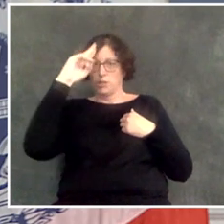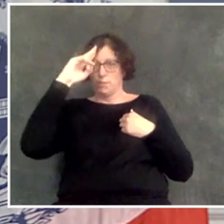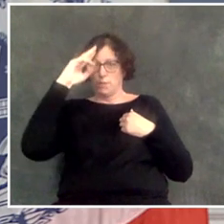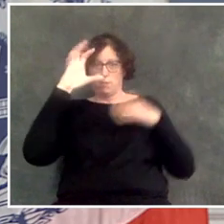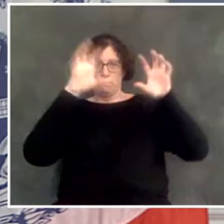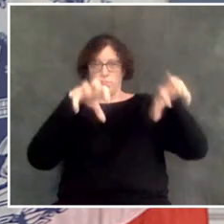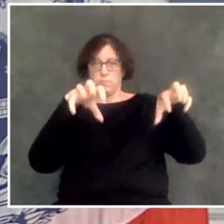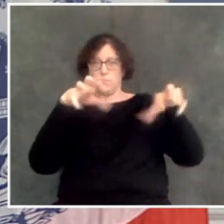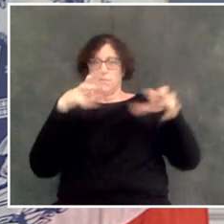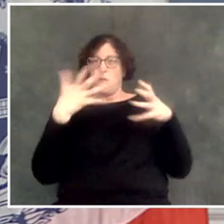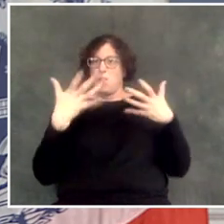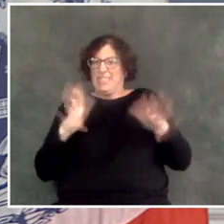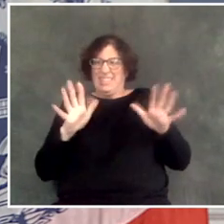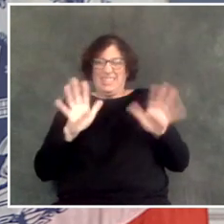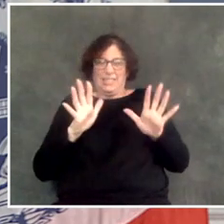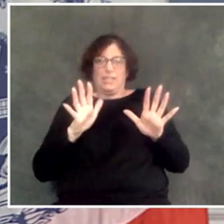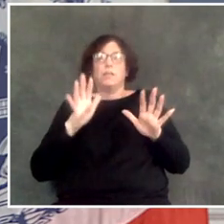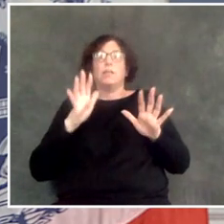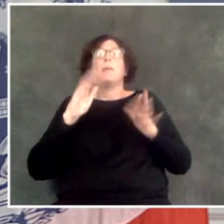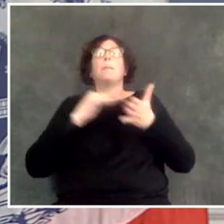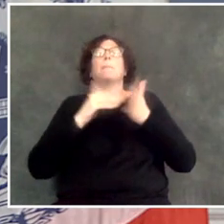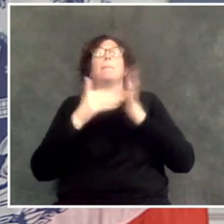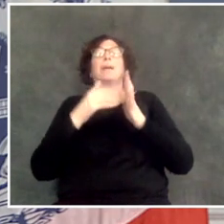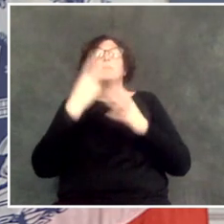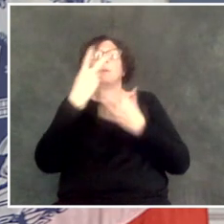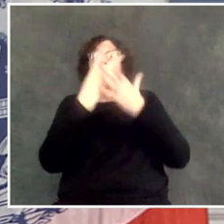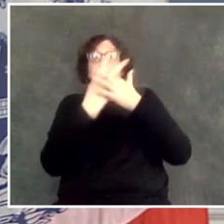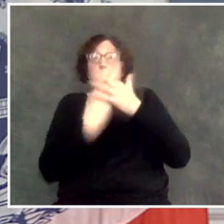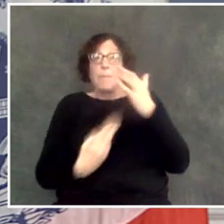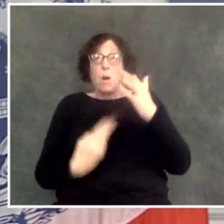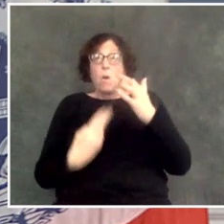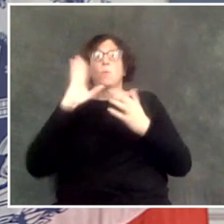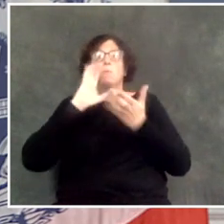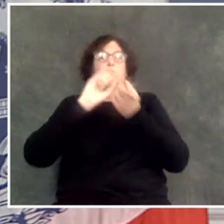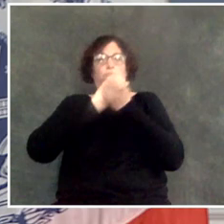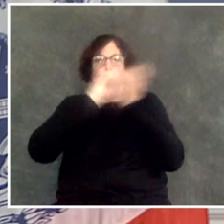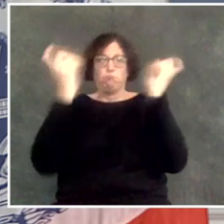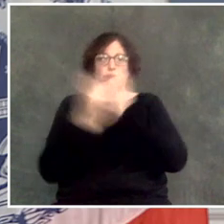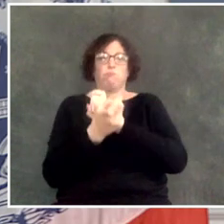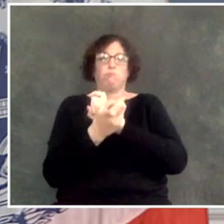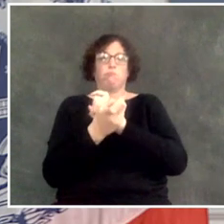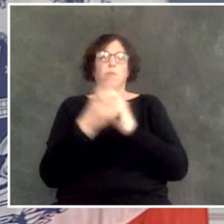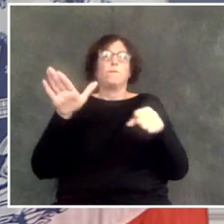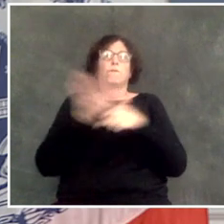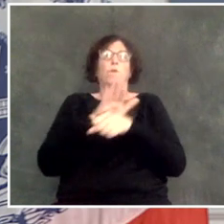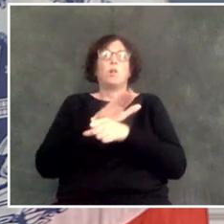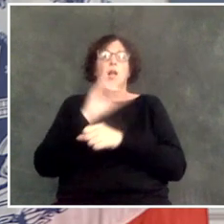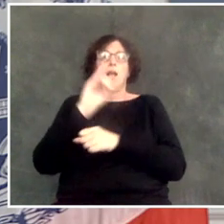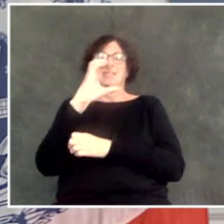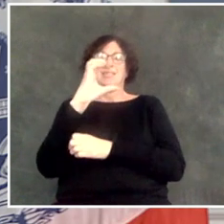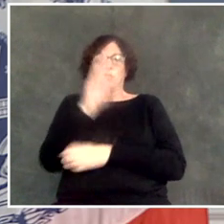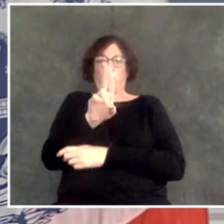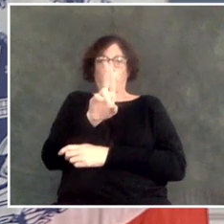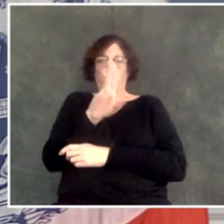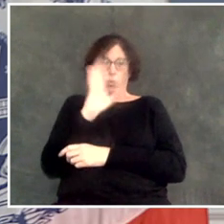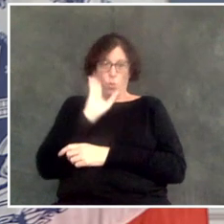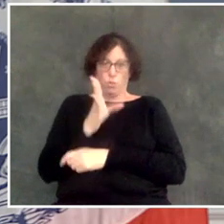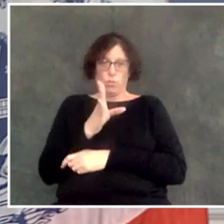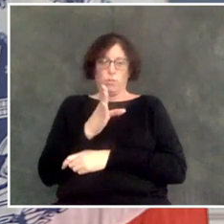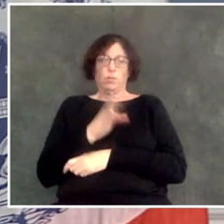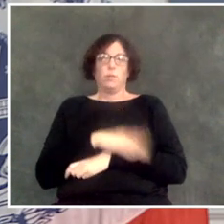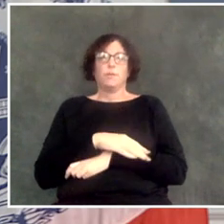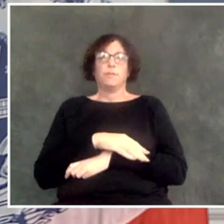That's part one. Part two, and obviously as we've talked about, we are going to constantly be resupplying both of them. Part